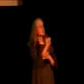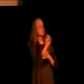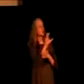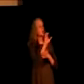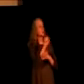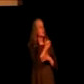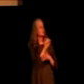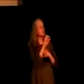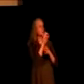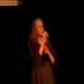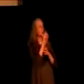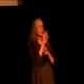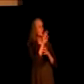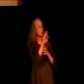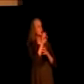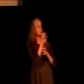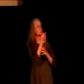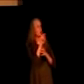even drones